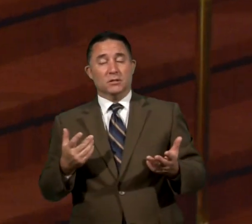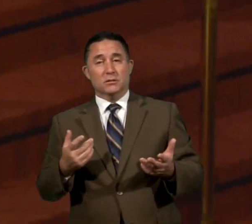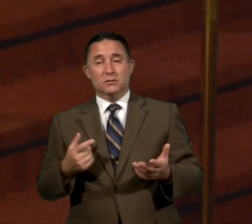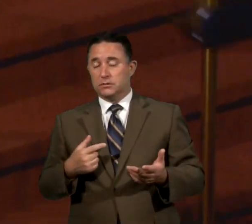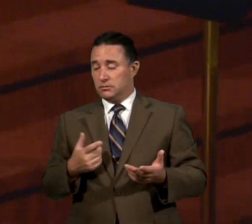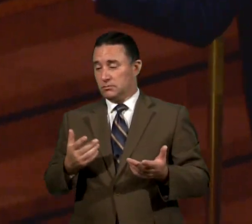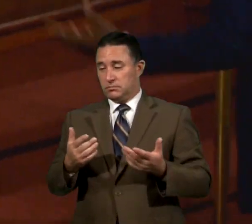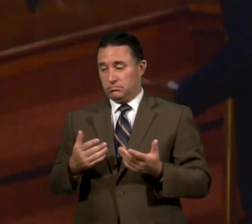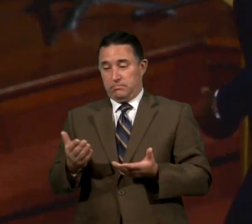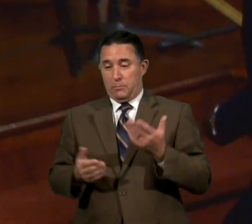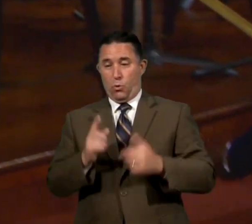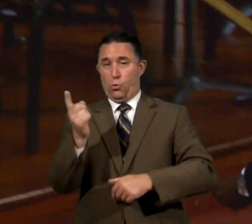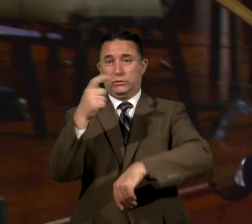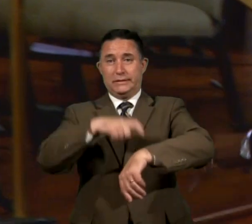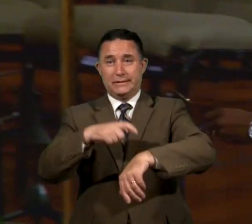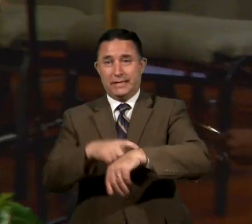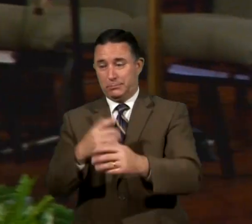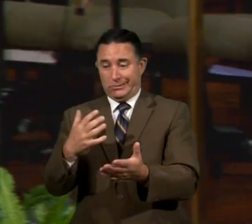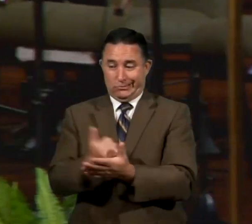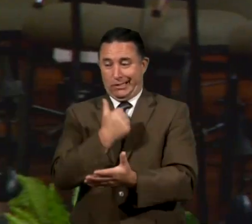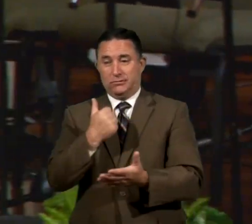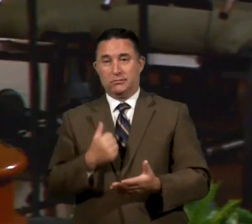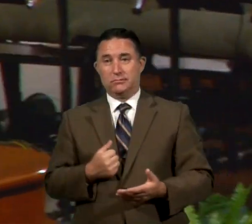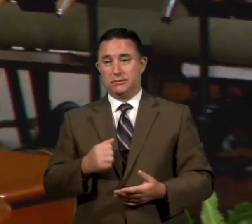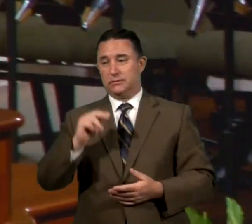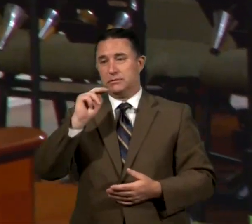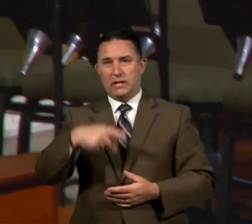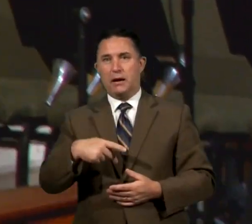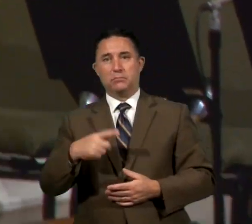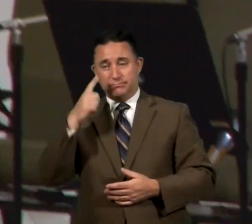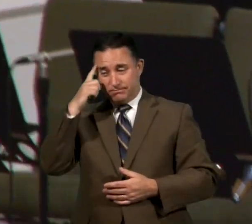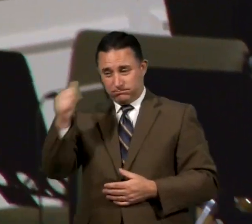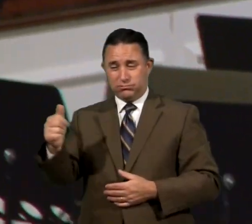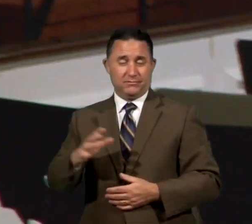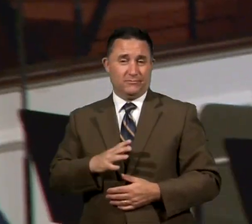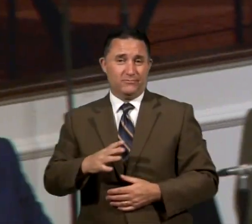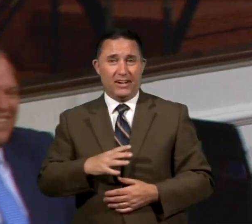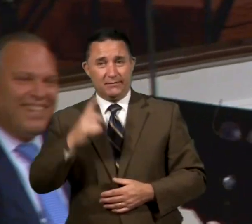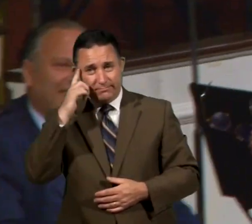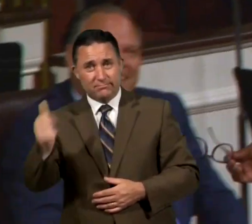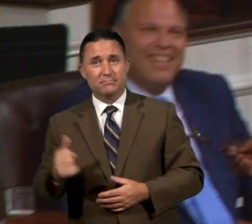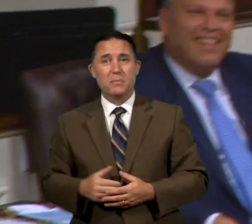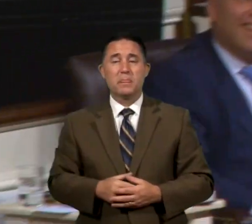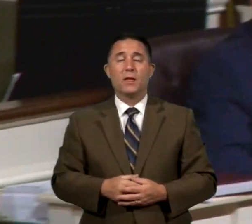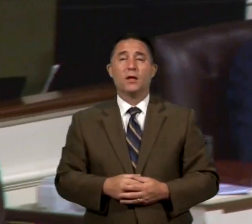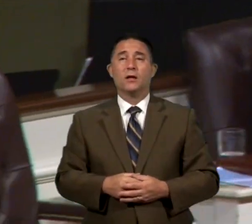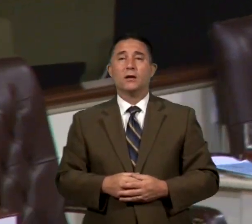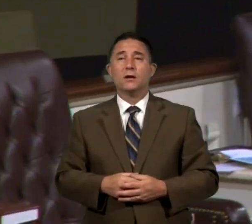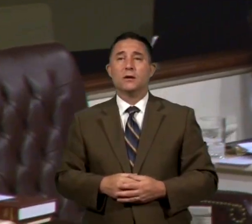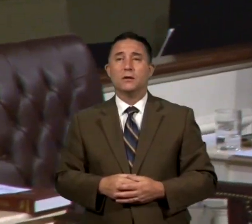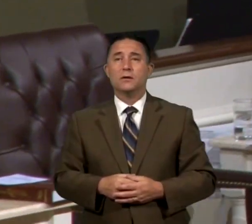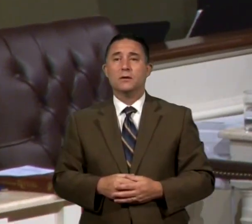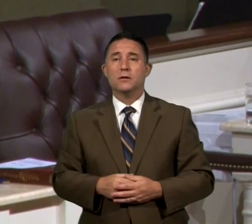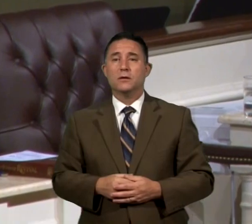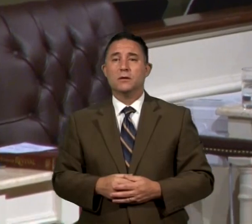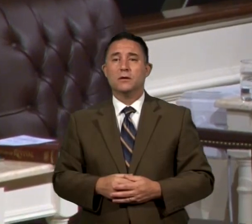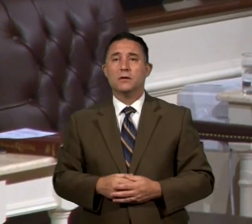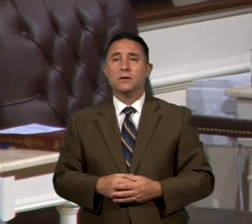you whatever. This might be the only time you get a chance to take a nap. Do your thing, man. Do your thing.